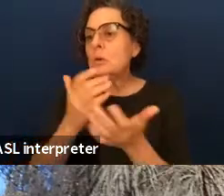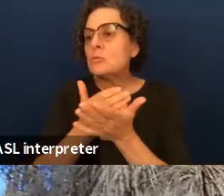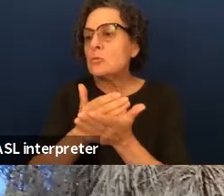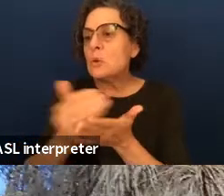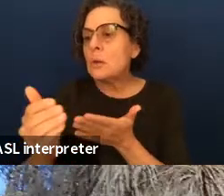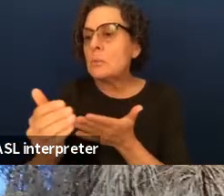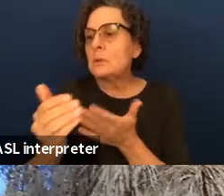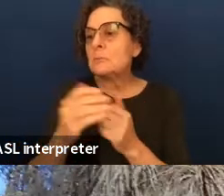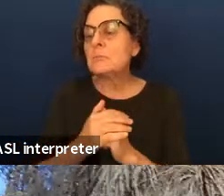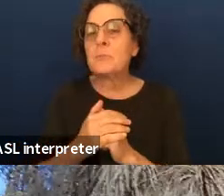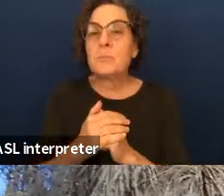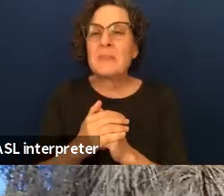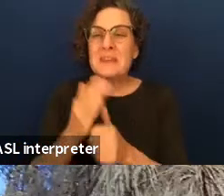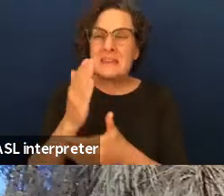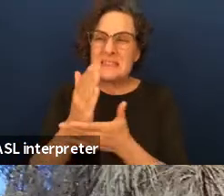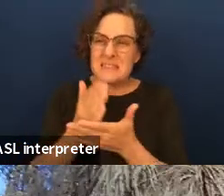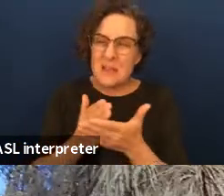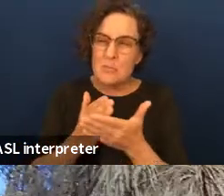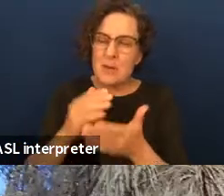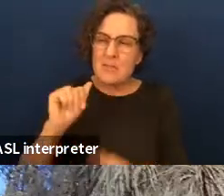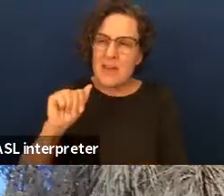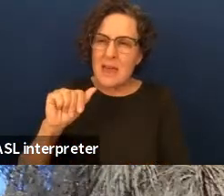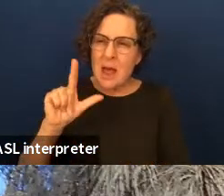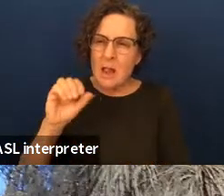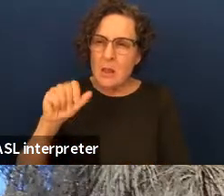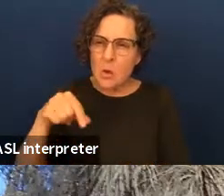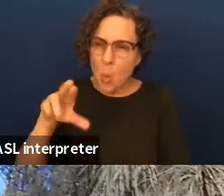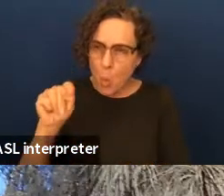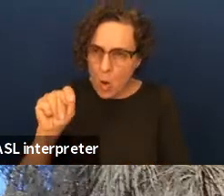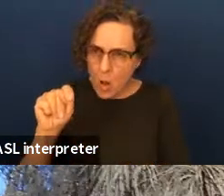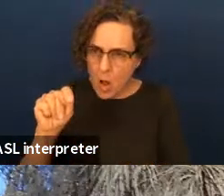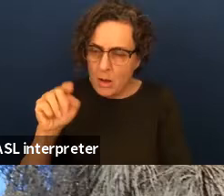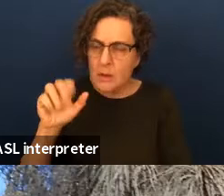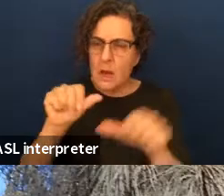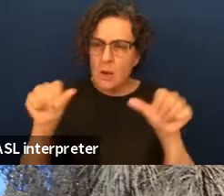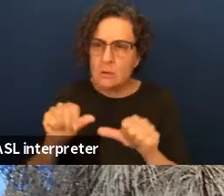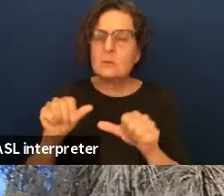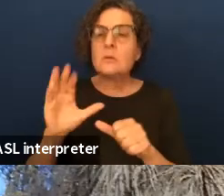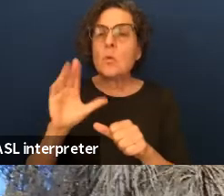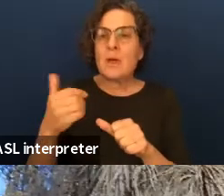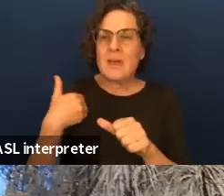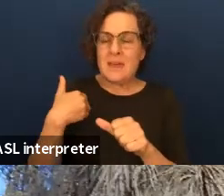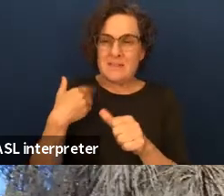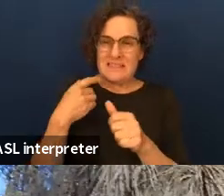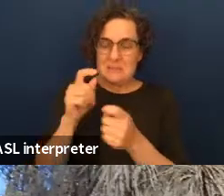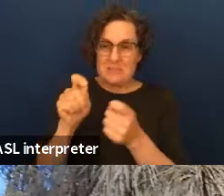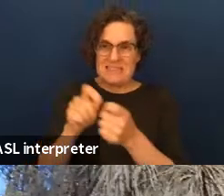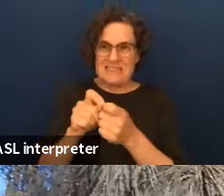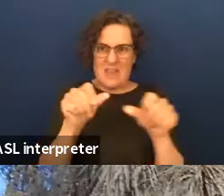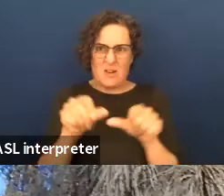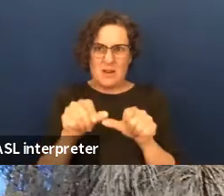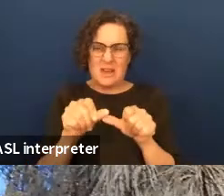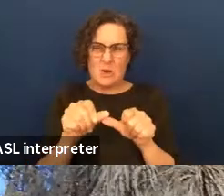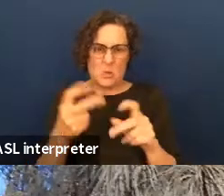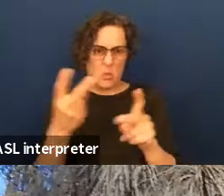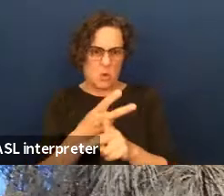of these aliquots, some of the areas will have just a certain area that is impacted.